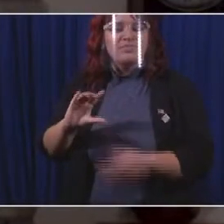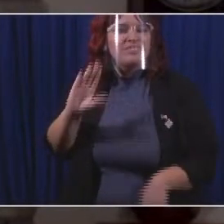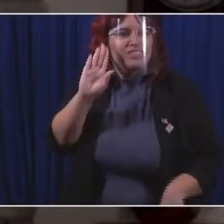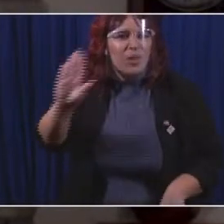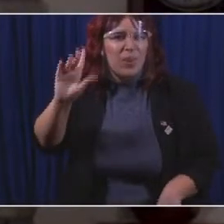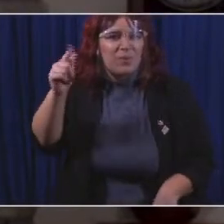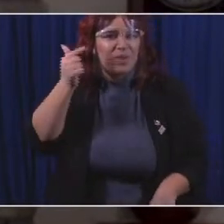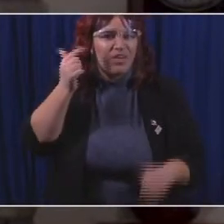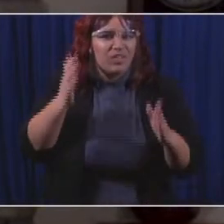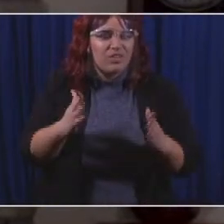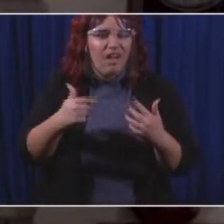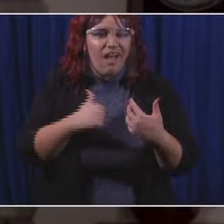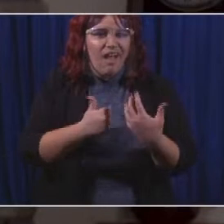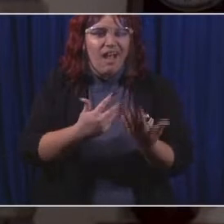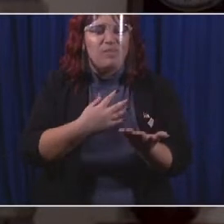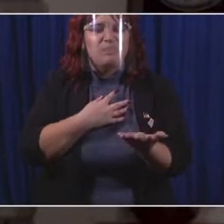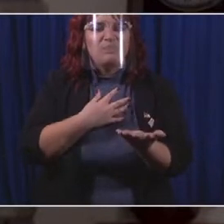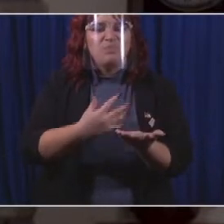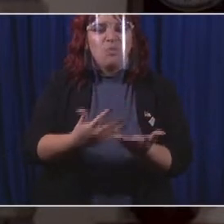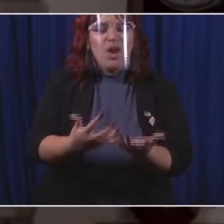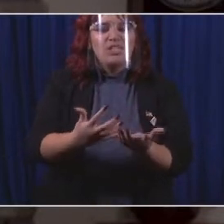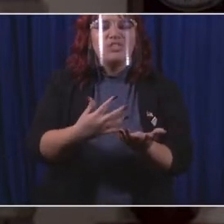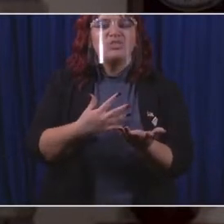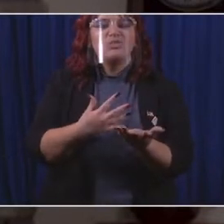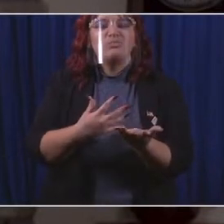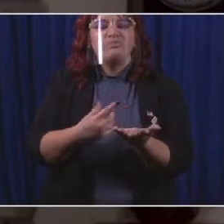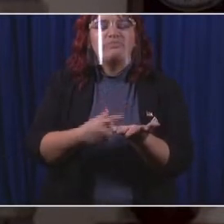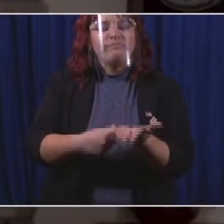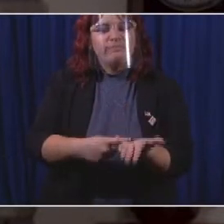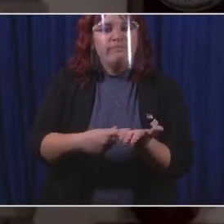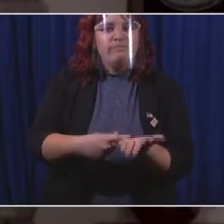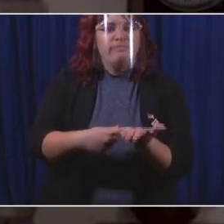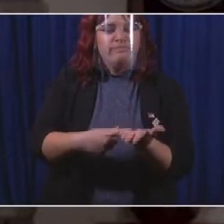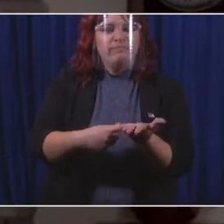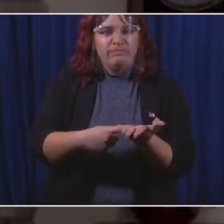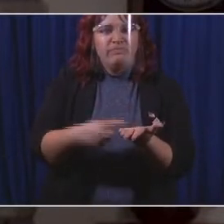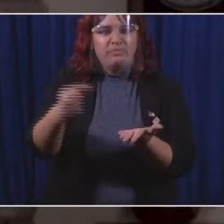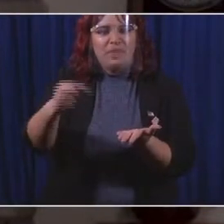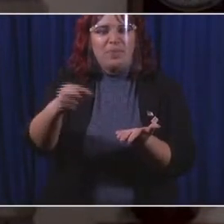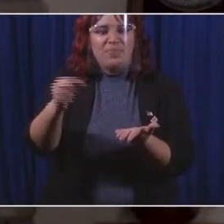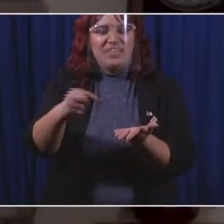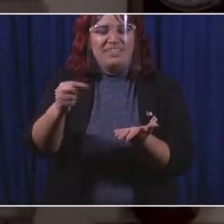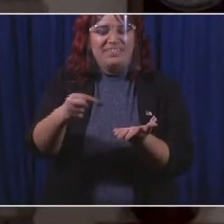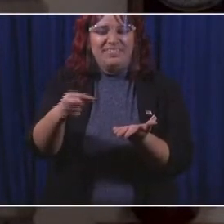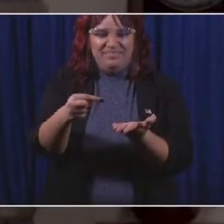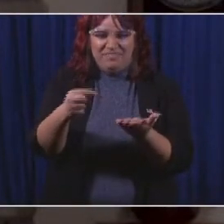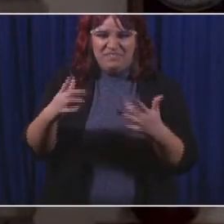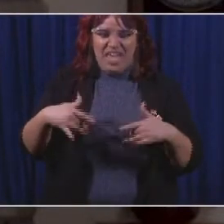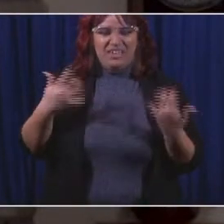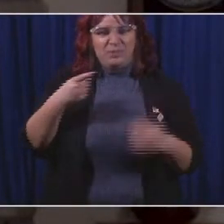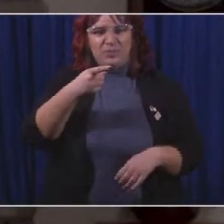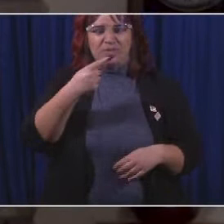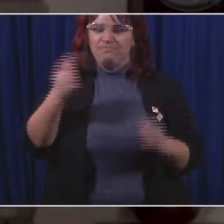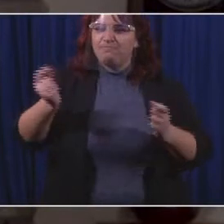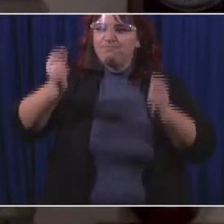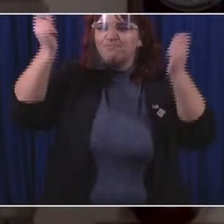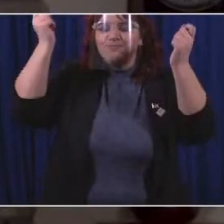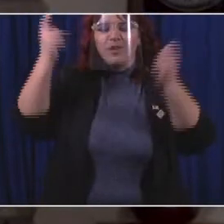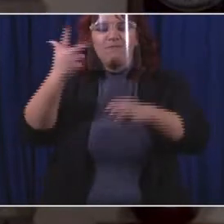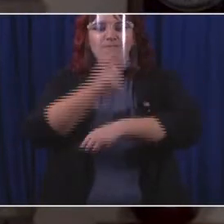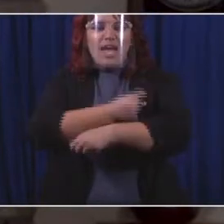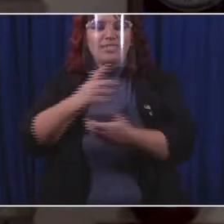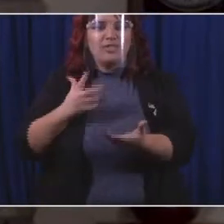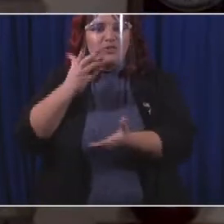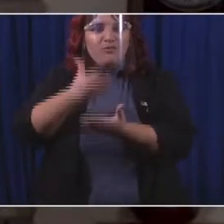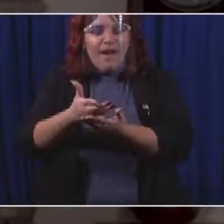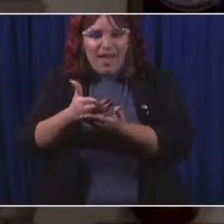your concern that this message is going to send. We are celebrating today. It's quite the